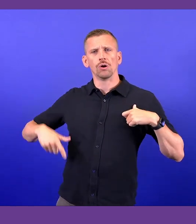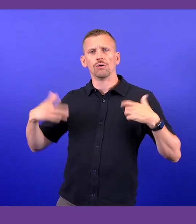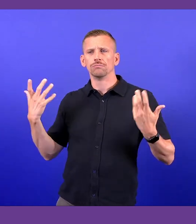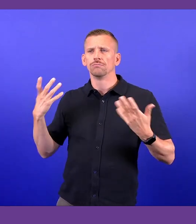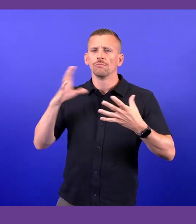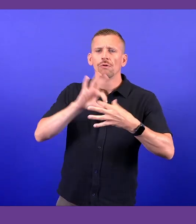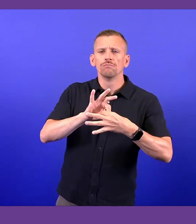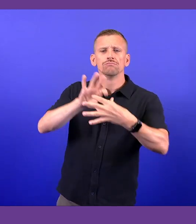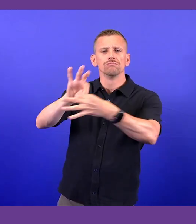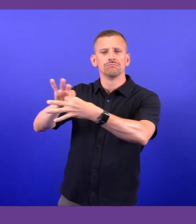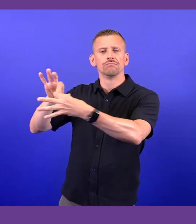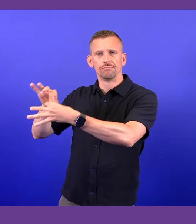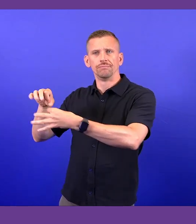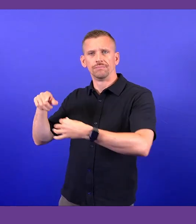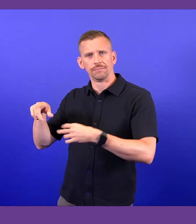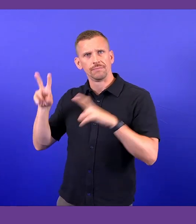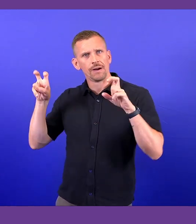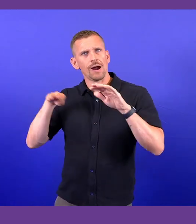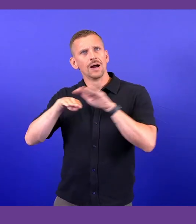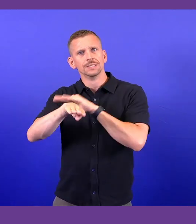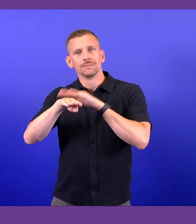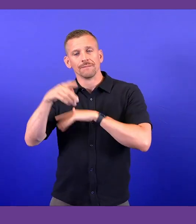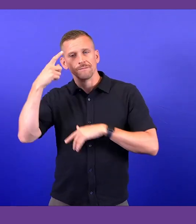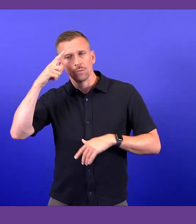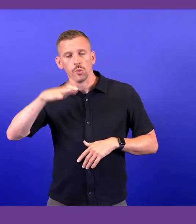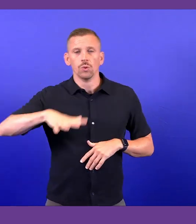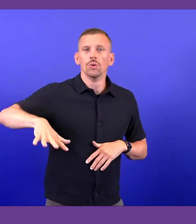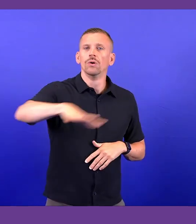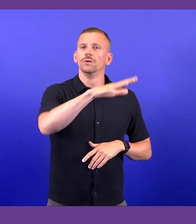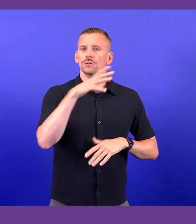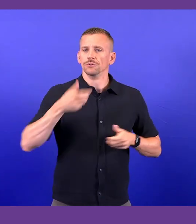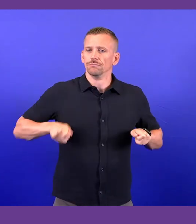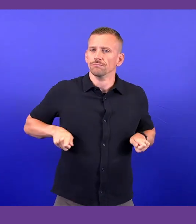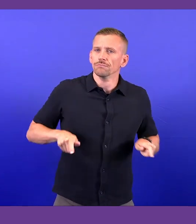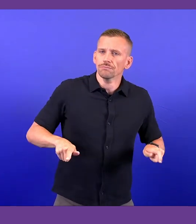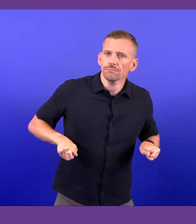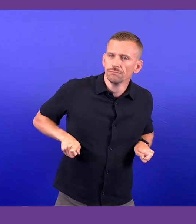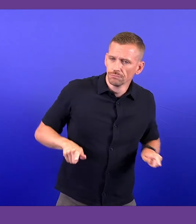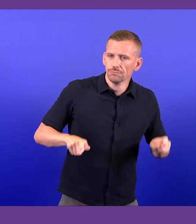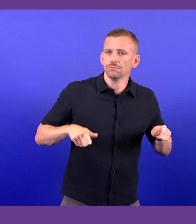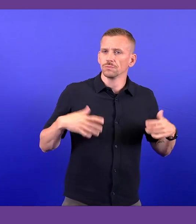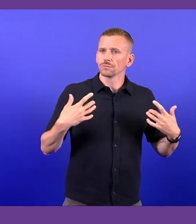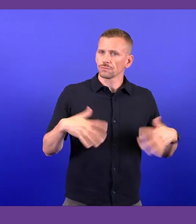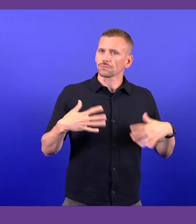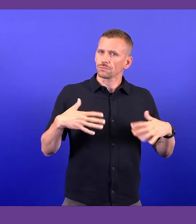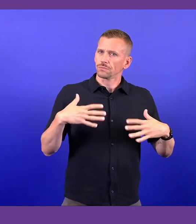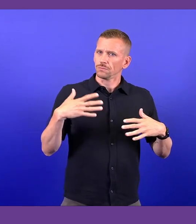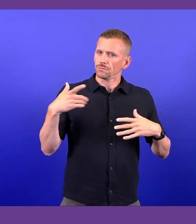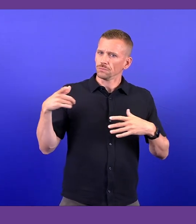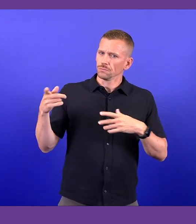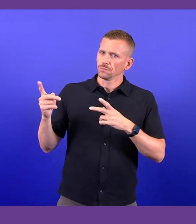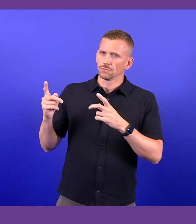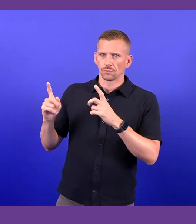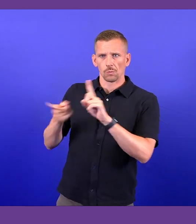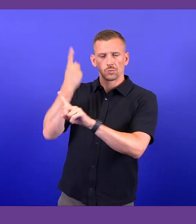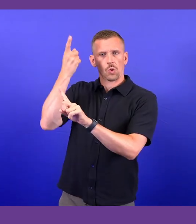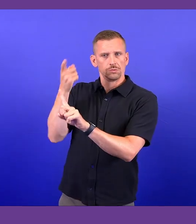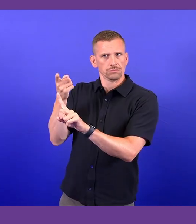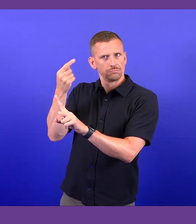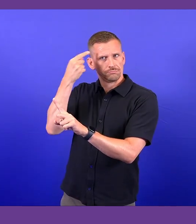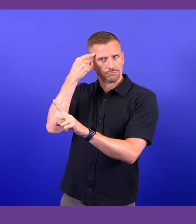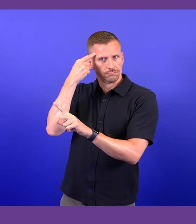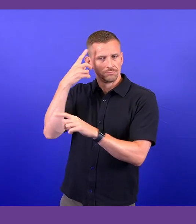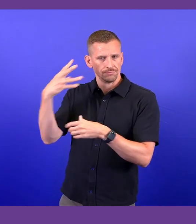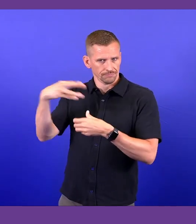wheelchair accessibility, and so on. Municipalities are very important. The second thing is a political